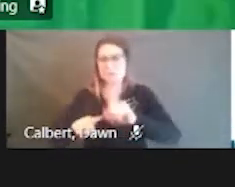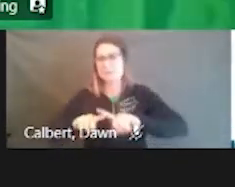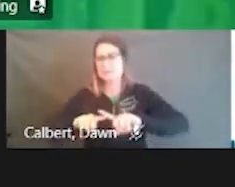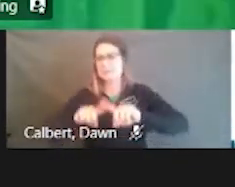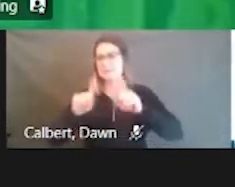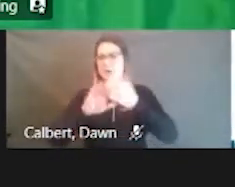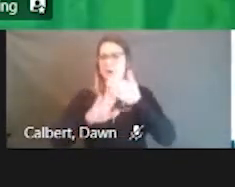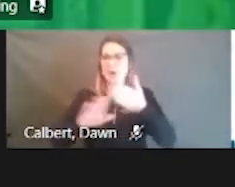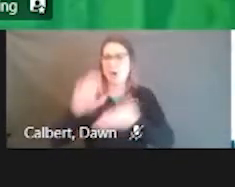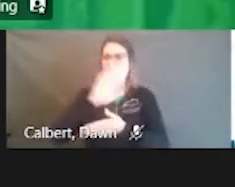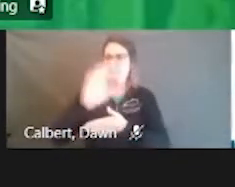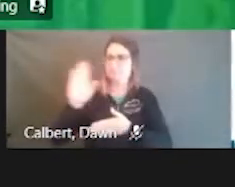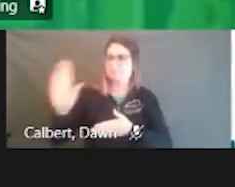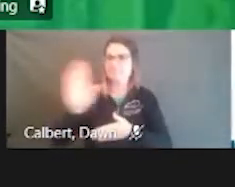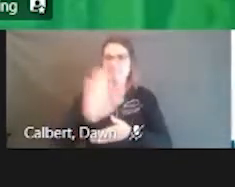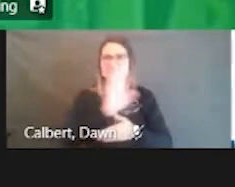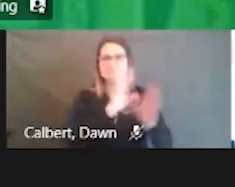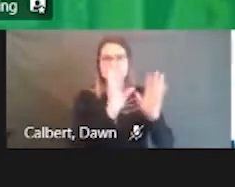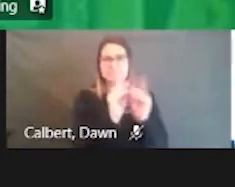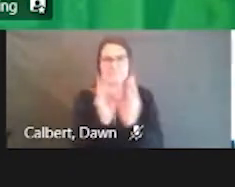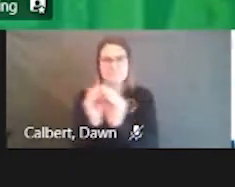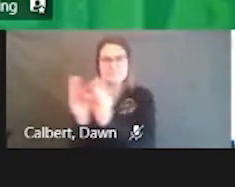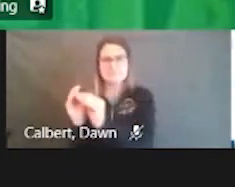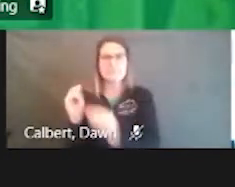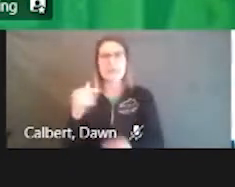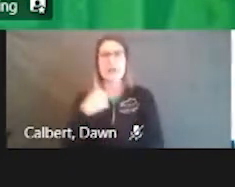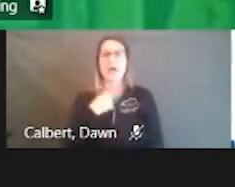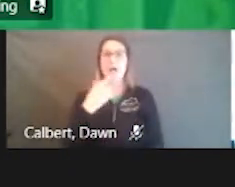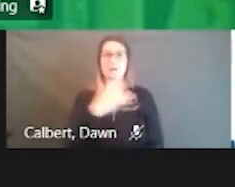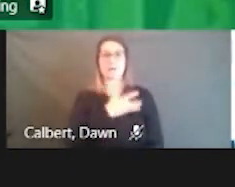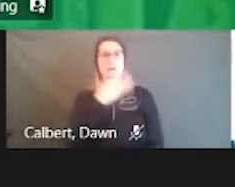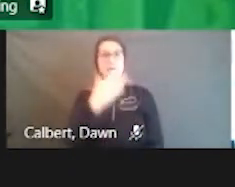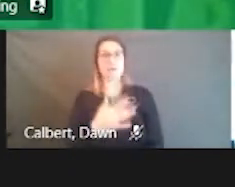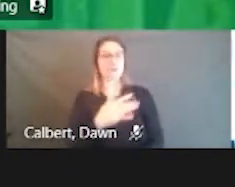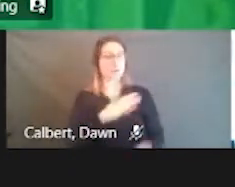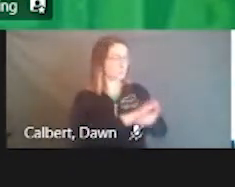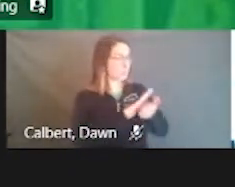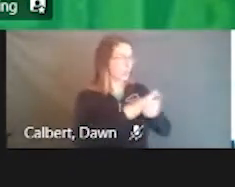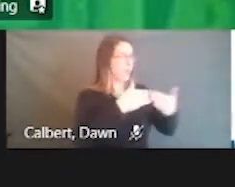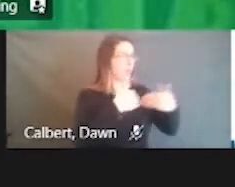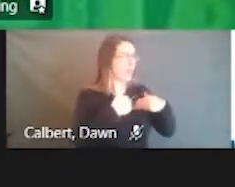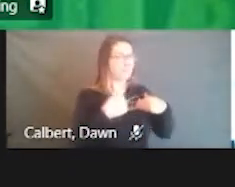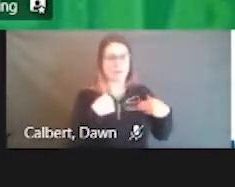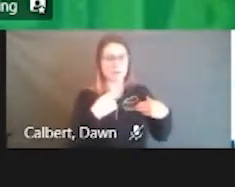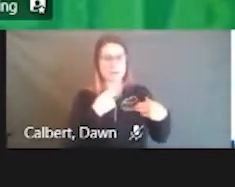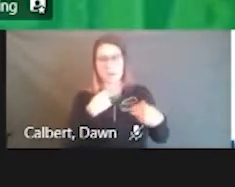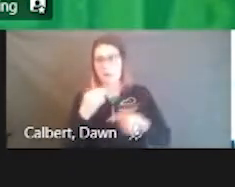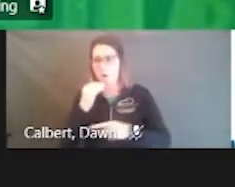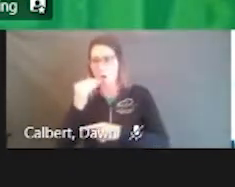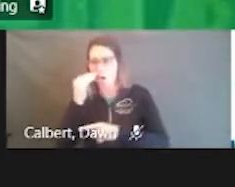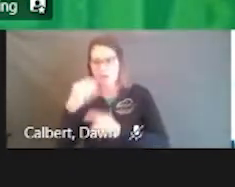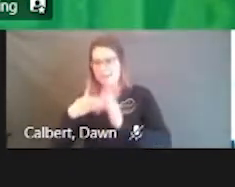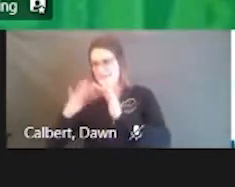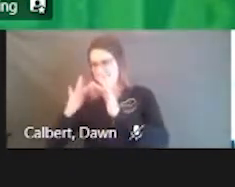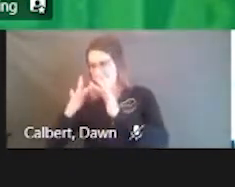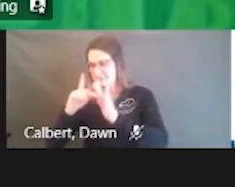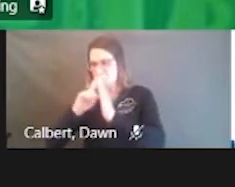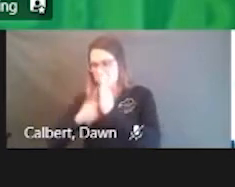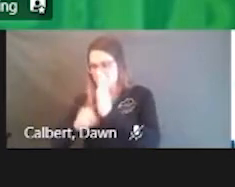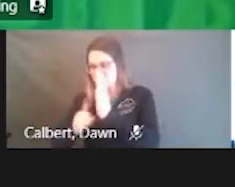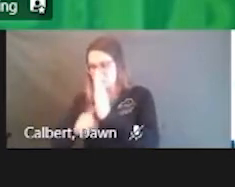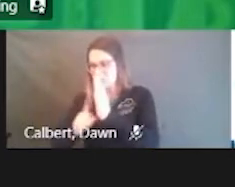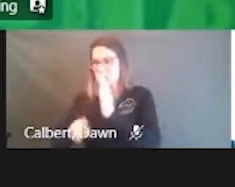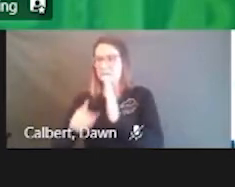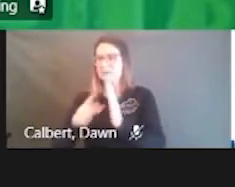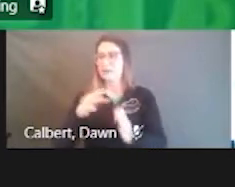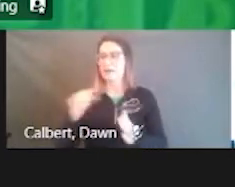college sessions and something which I normally would have access to at school. So I did a lot of online research and incorporated that